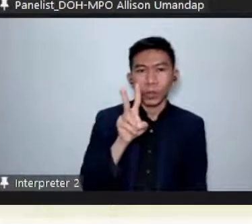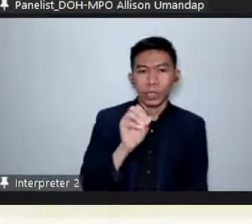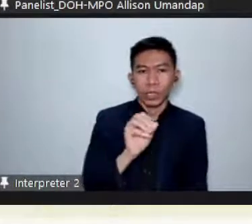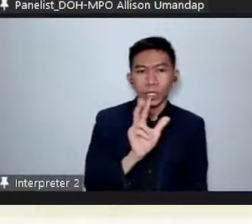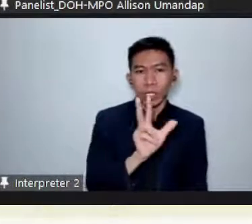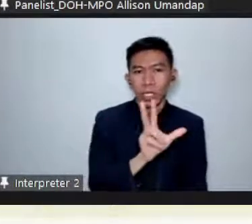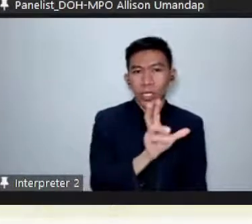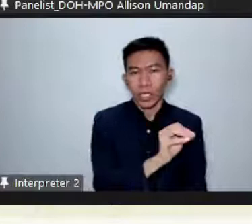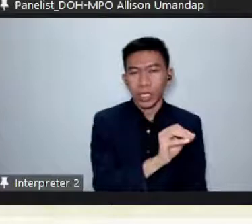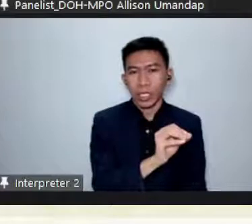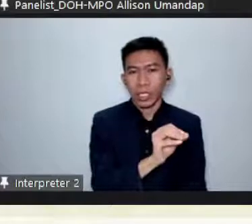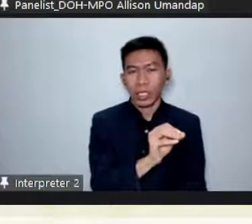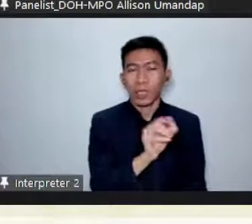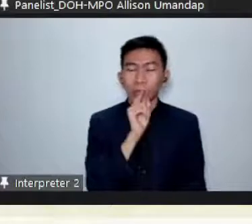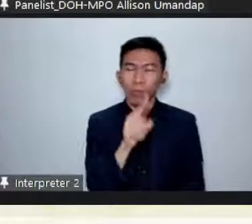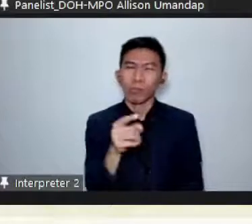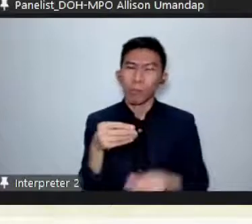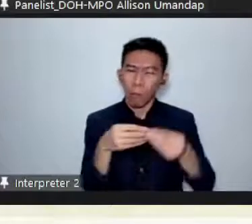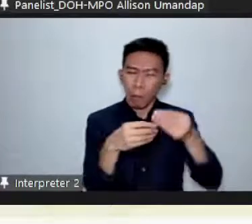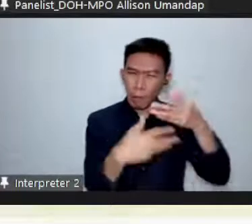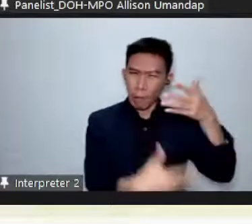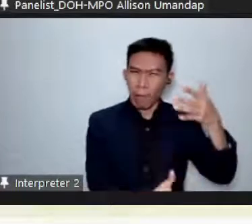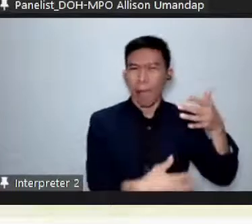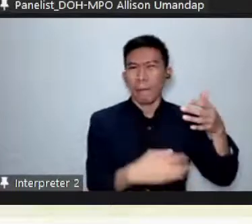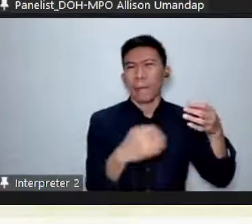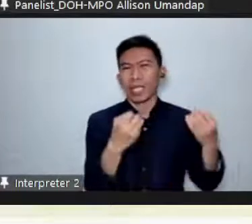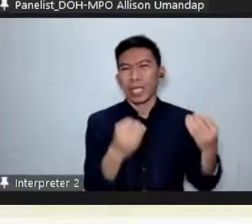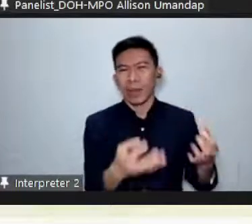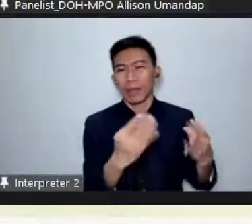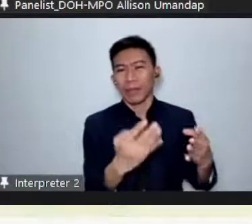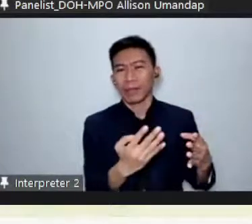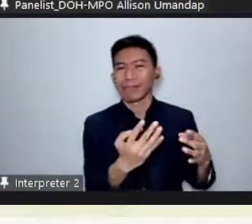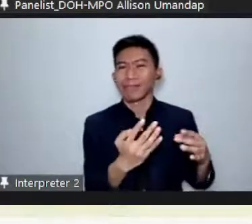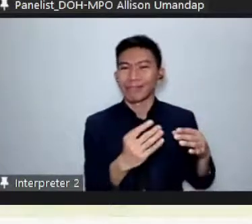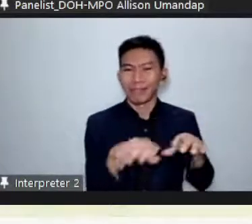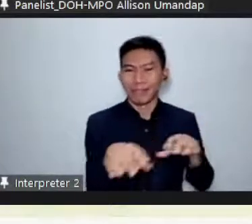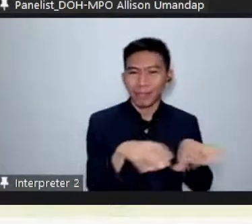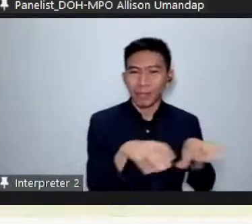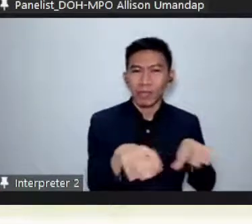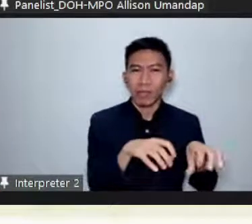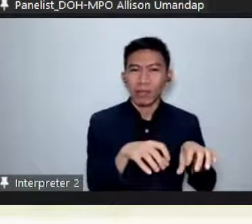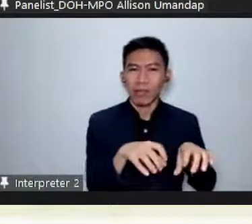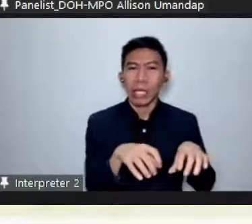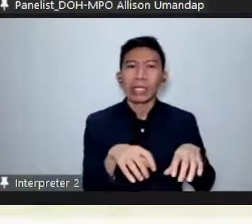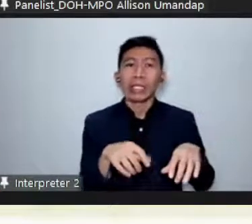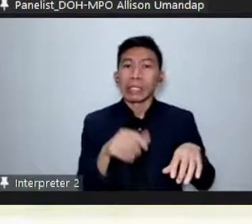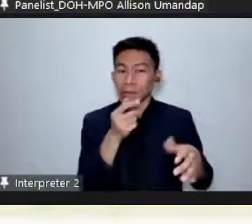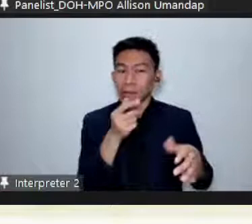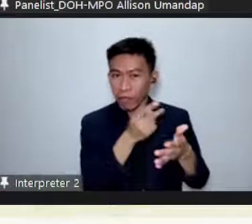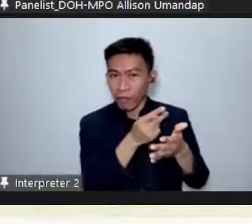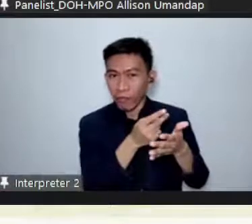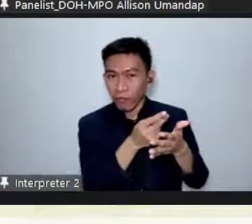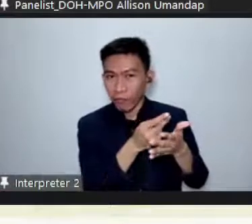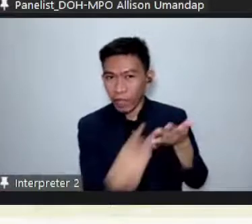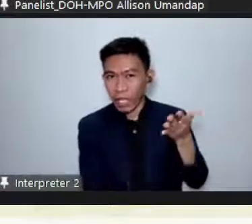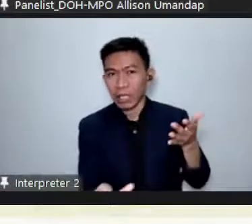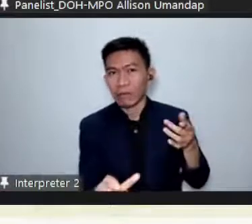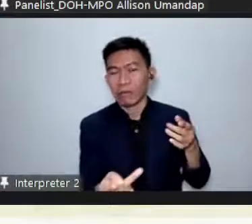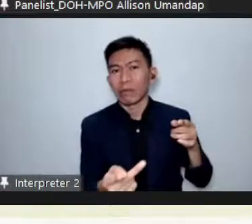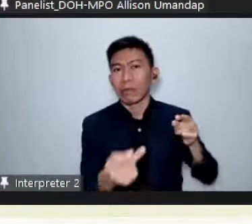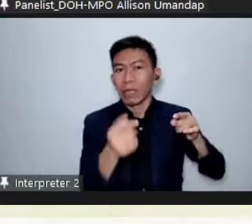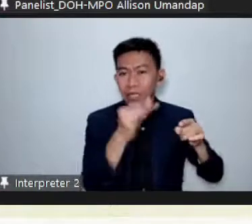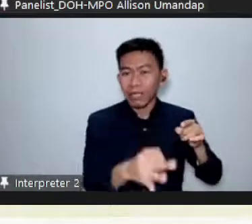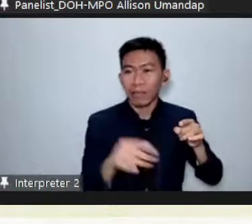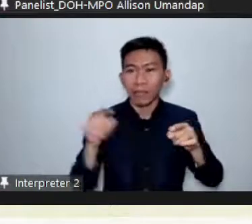2021-2030 is full to the brim. We cannot do this at all if the DOH cancer control program